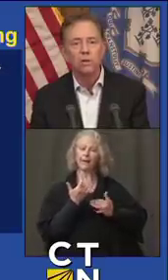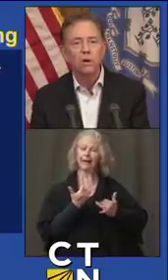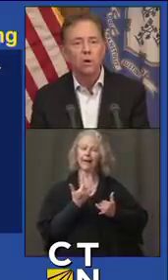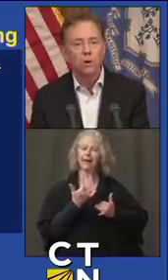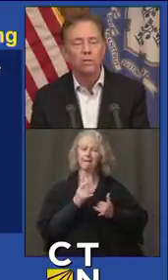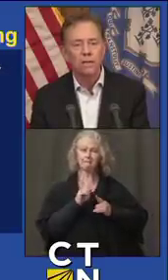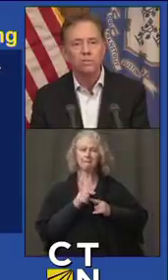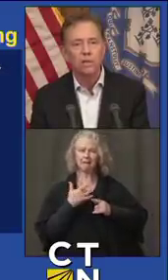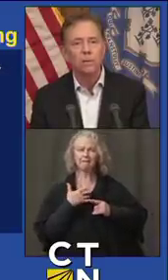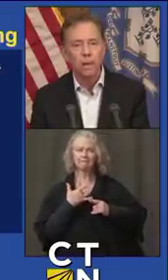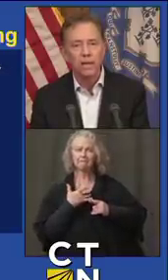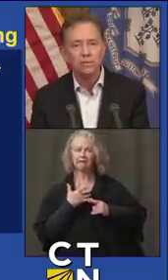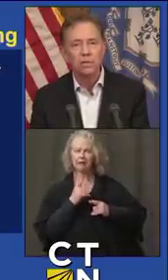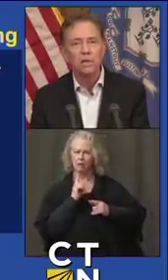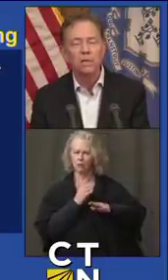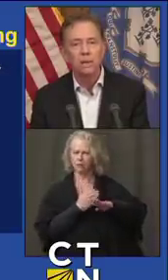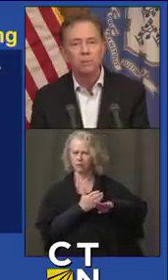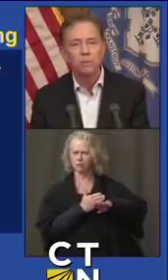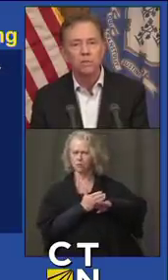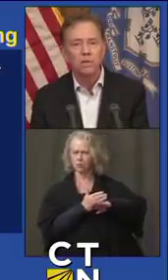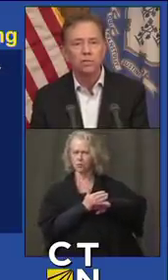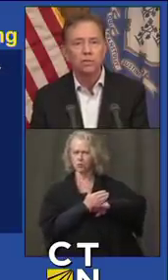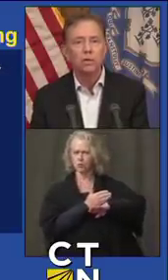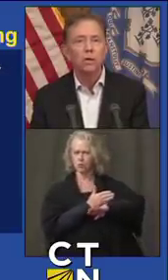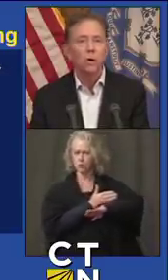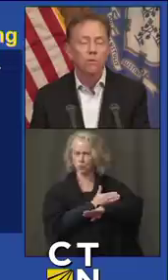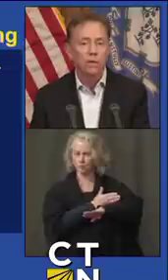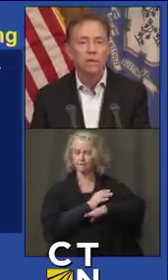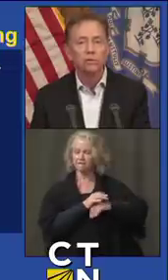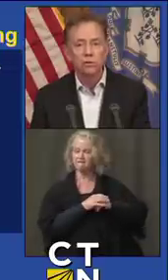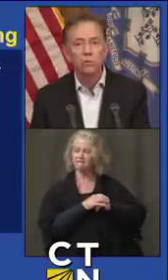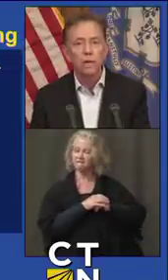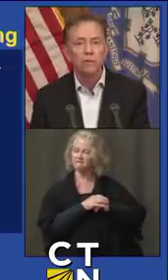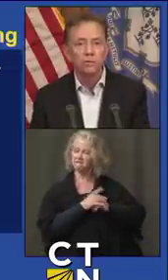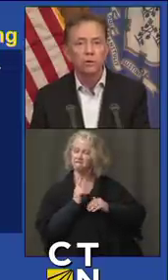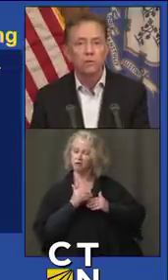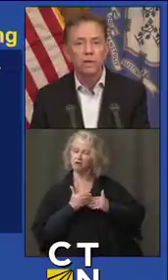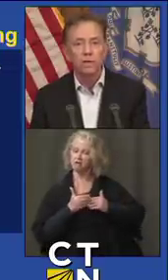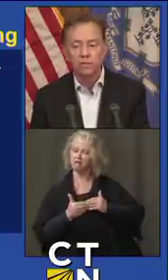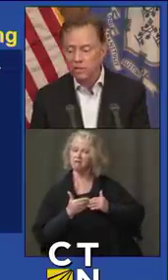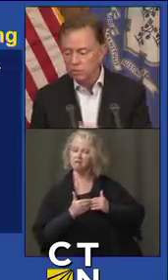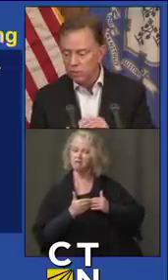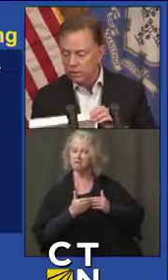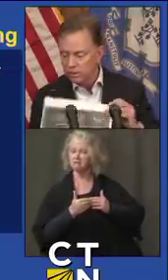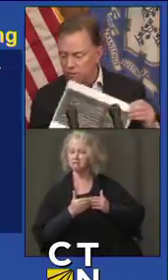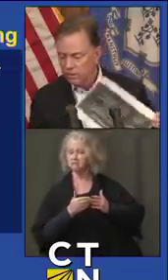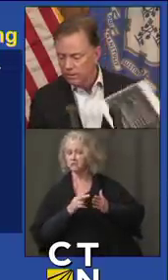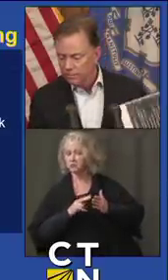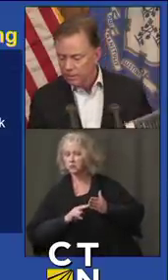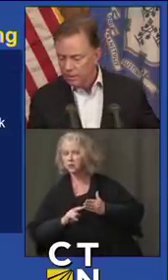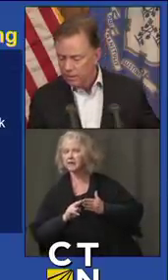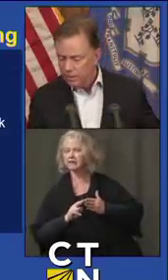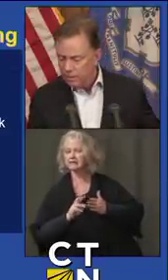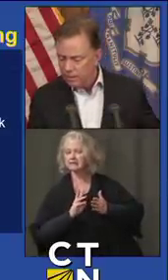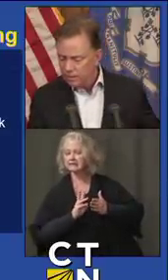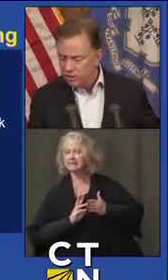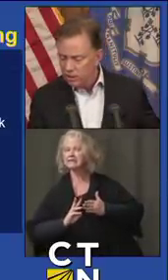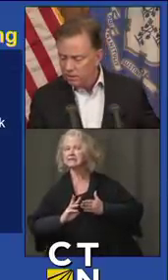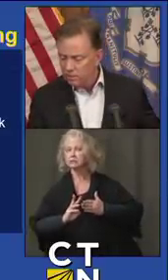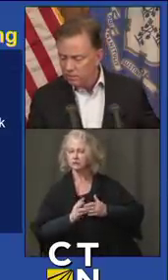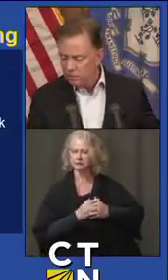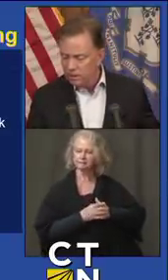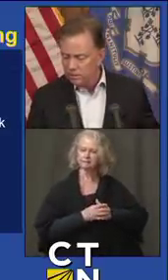progress on our testing capacity and implementation over the next 2 weeks and over the next 6 weeks.